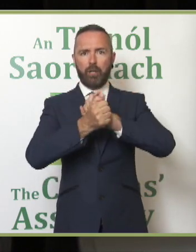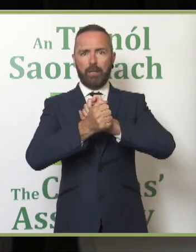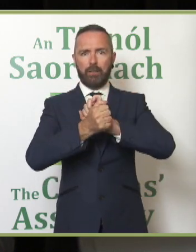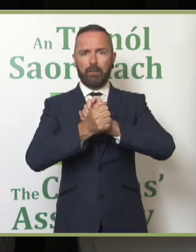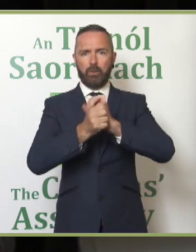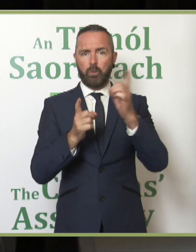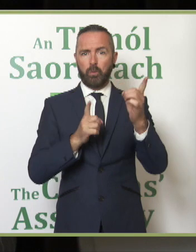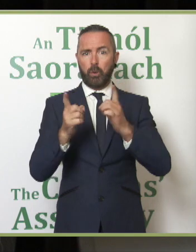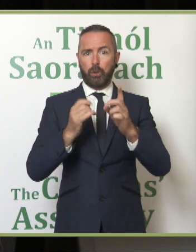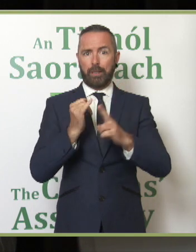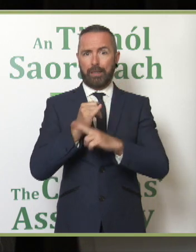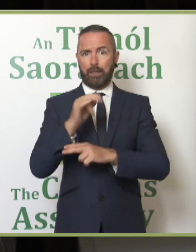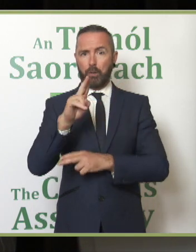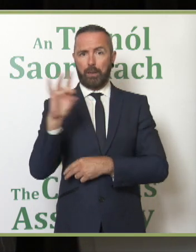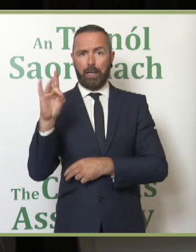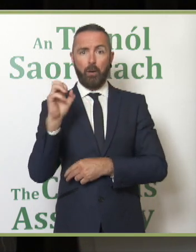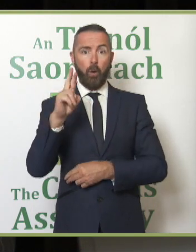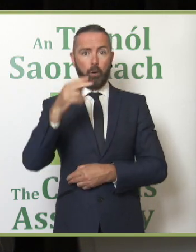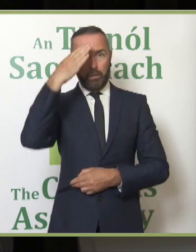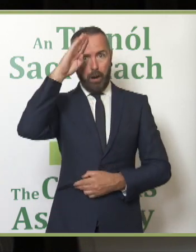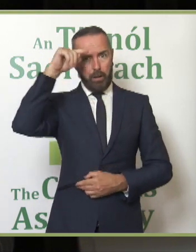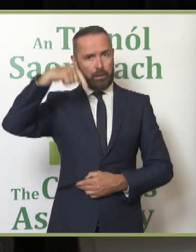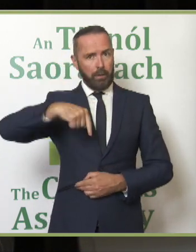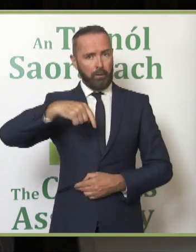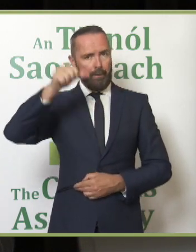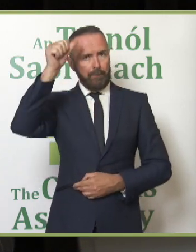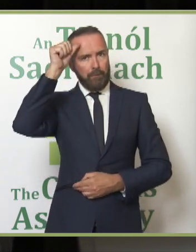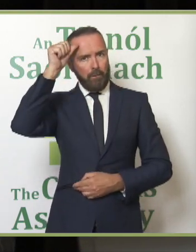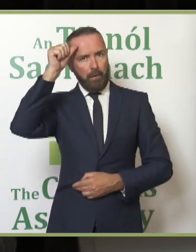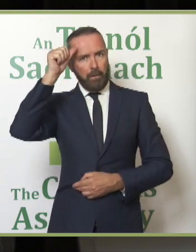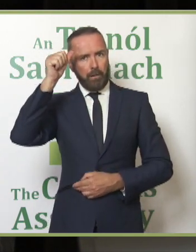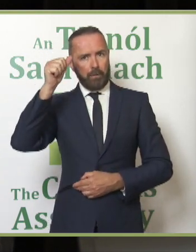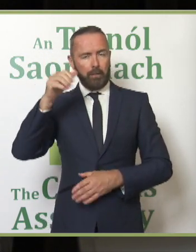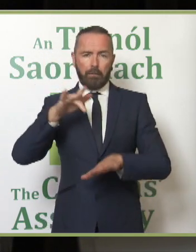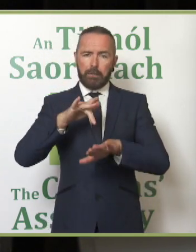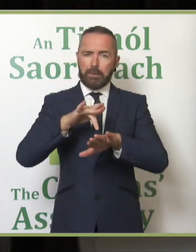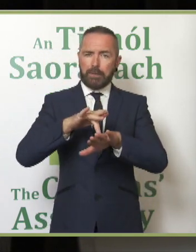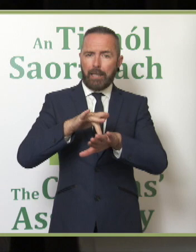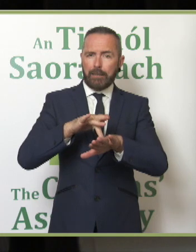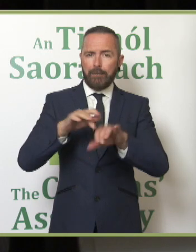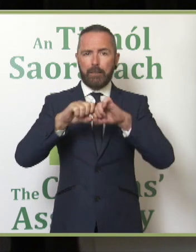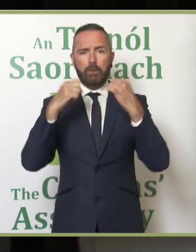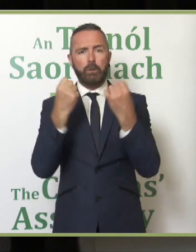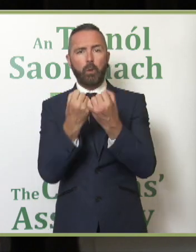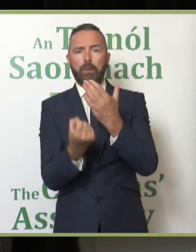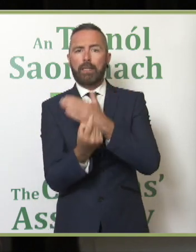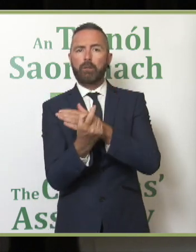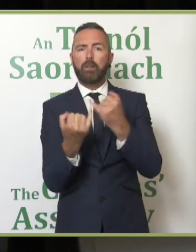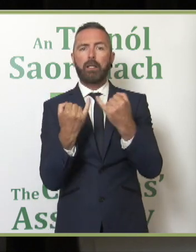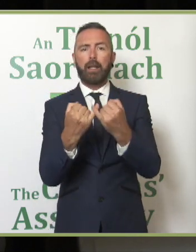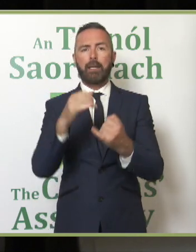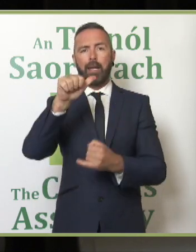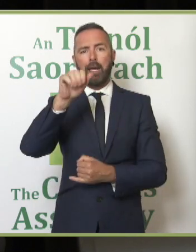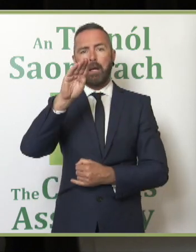UK, or quite famously in Ireland on quite sensitive and divisive social issues, such as the issue